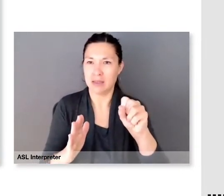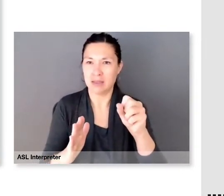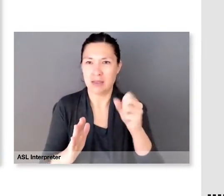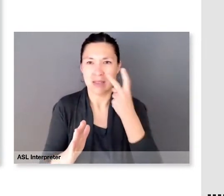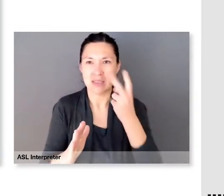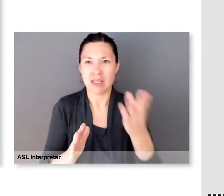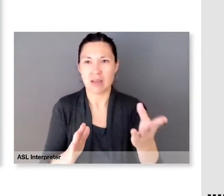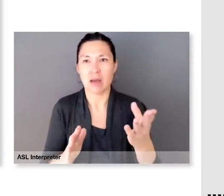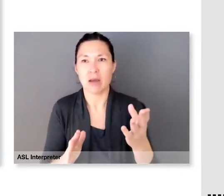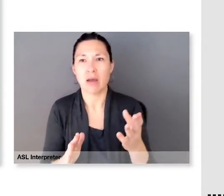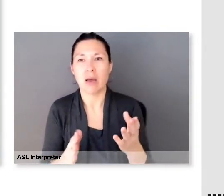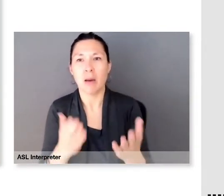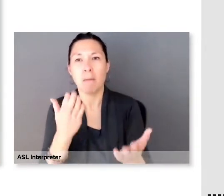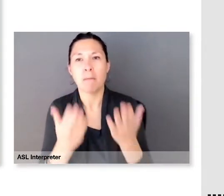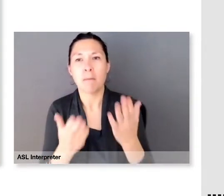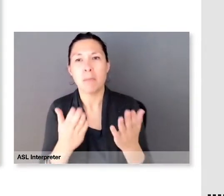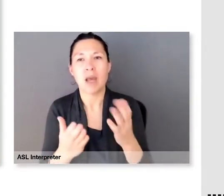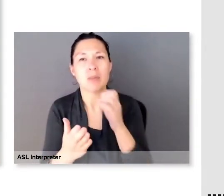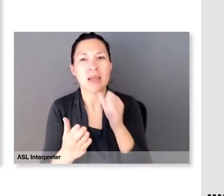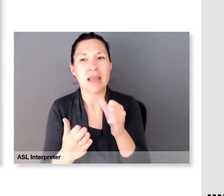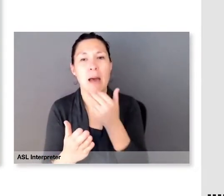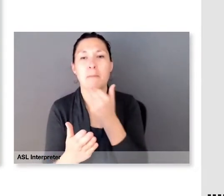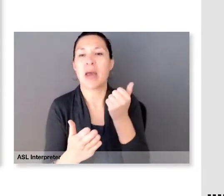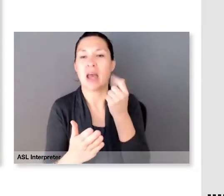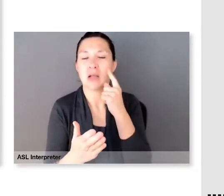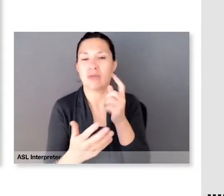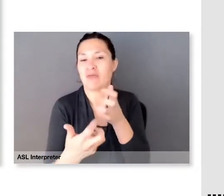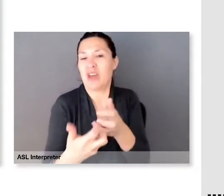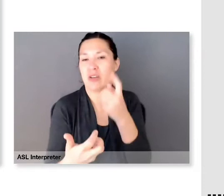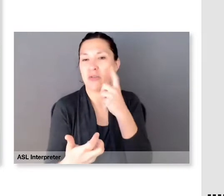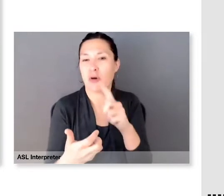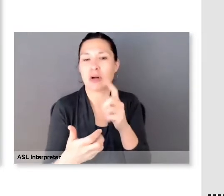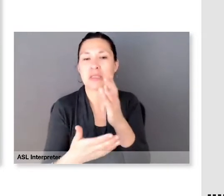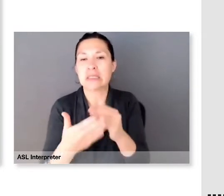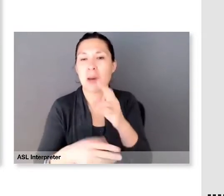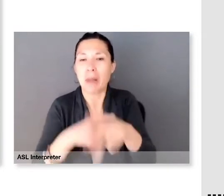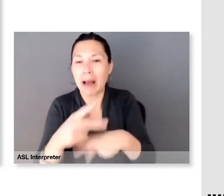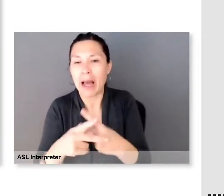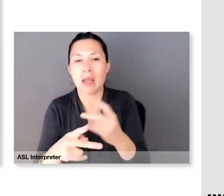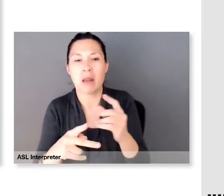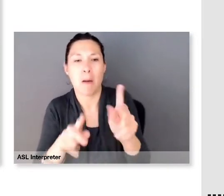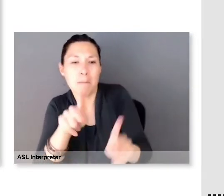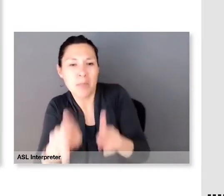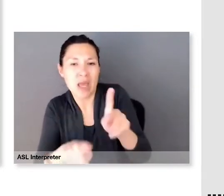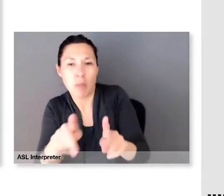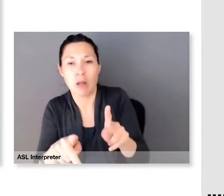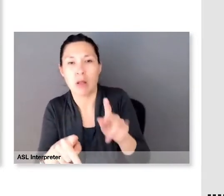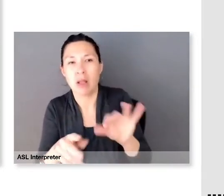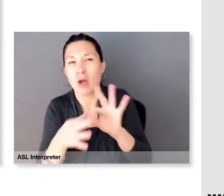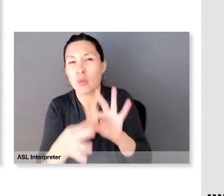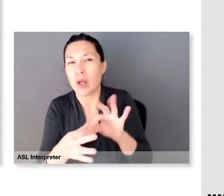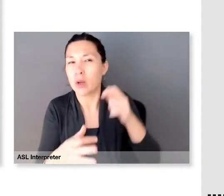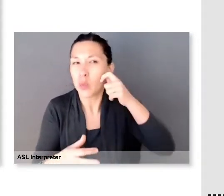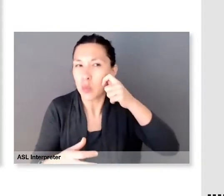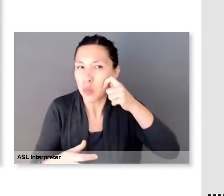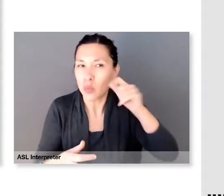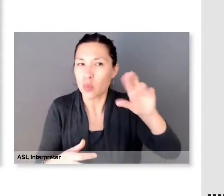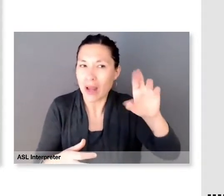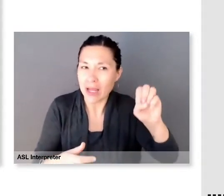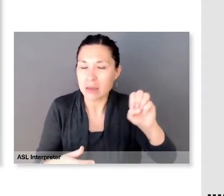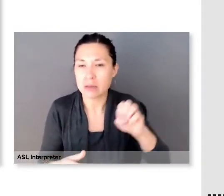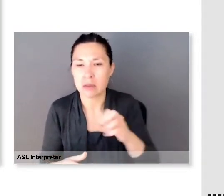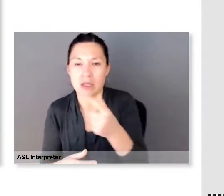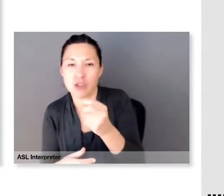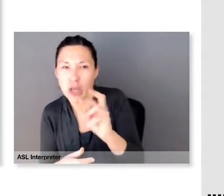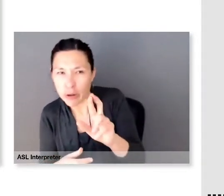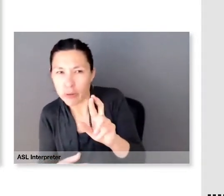optimized for particular categories of people as regards to race or gender in particular. So